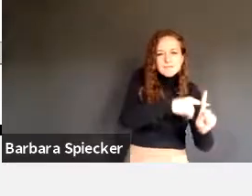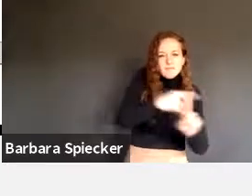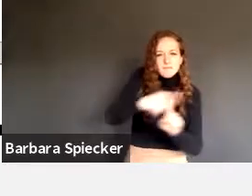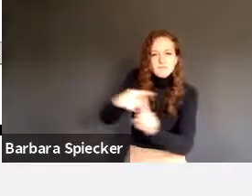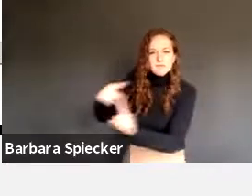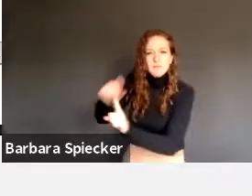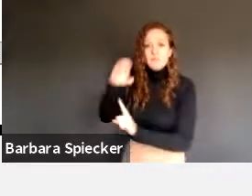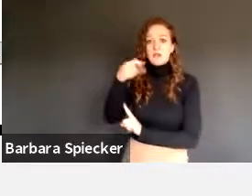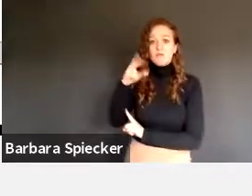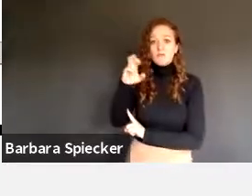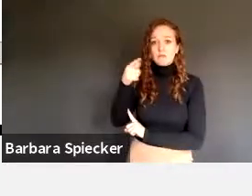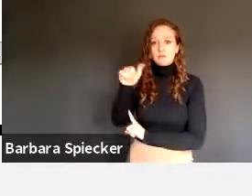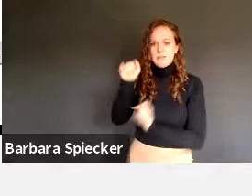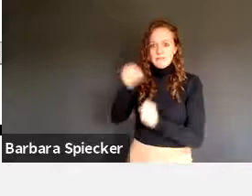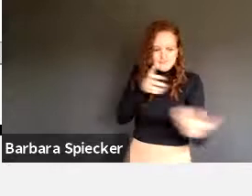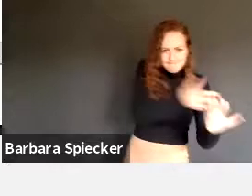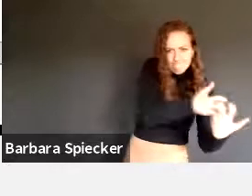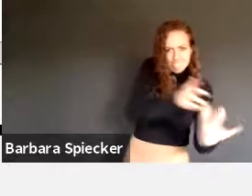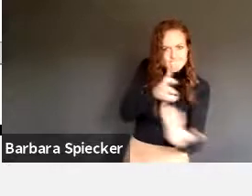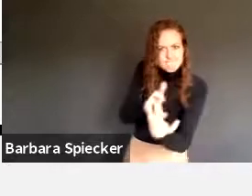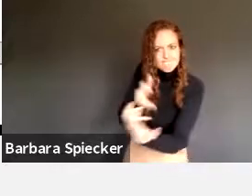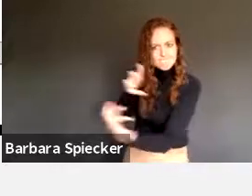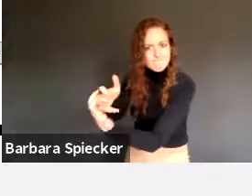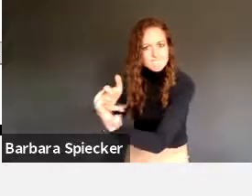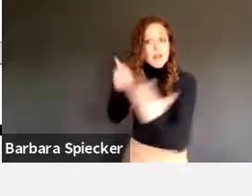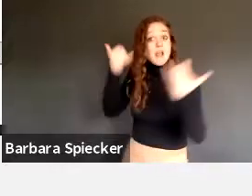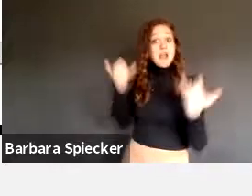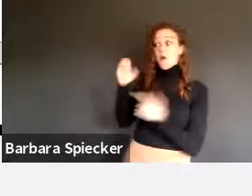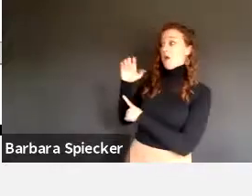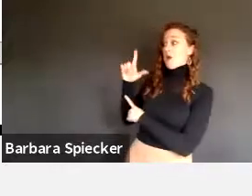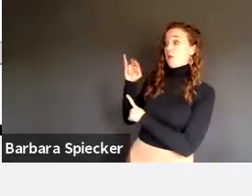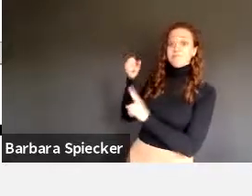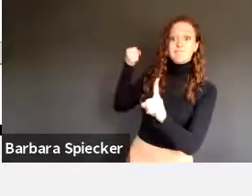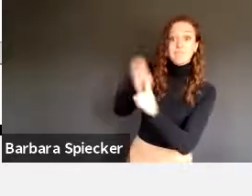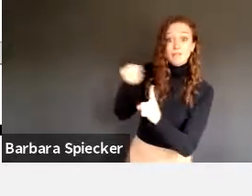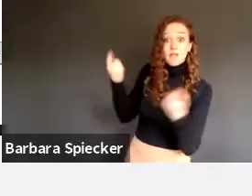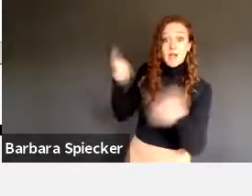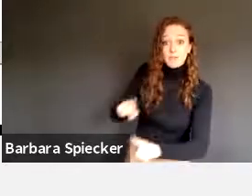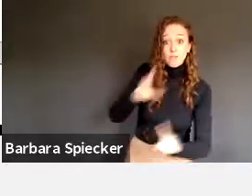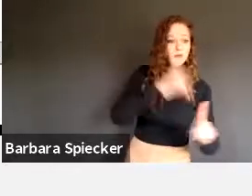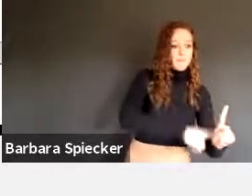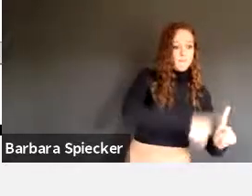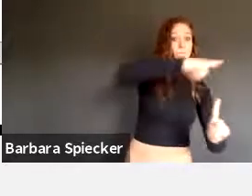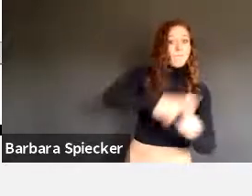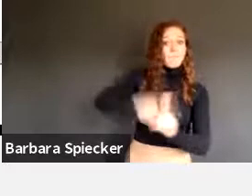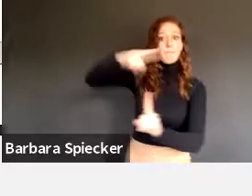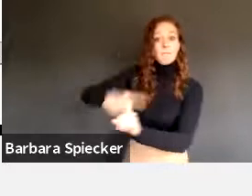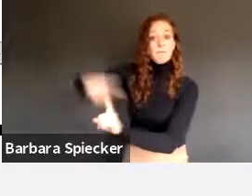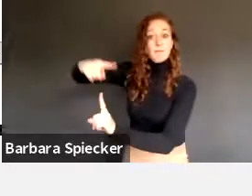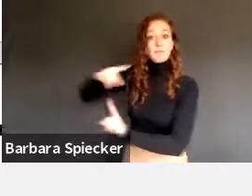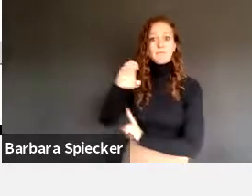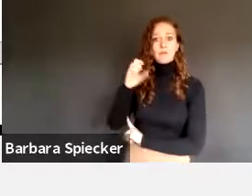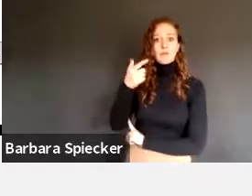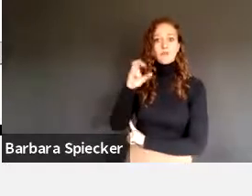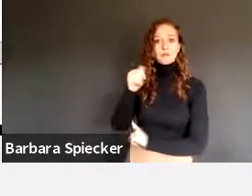that Egregia may in fact be locally adapted to different thermal regimes. And if so, that actually could explain their strong negative